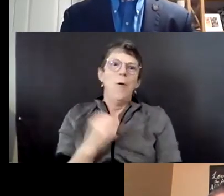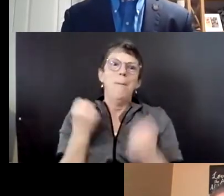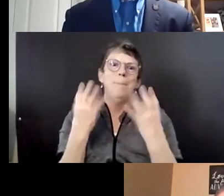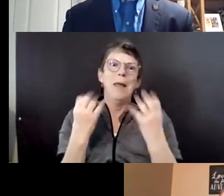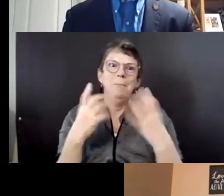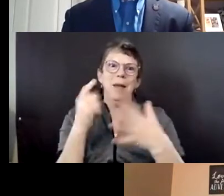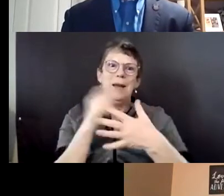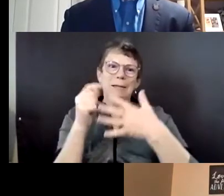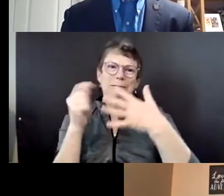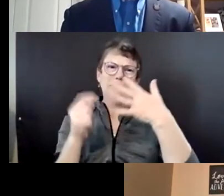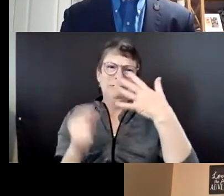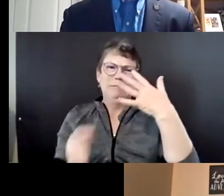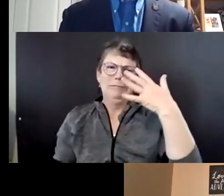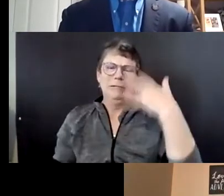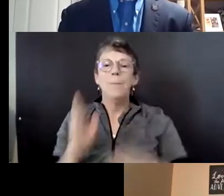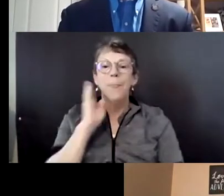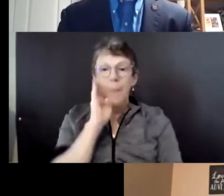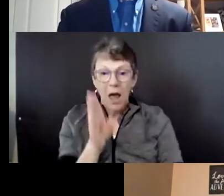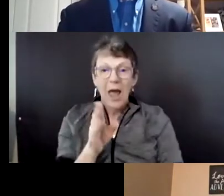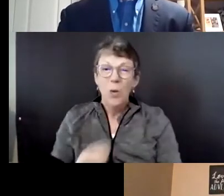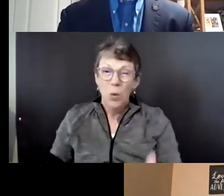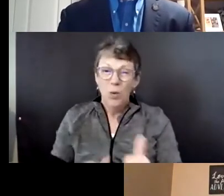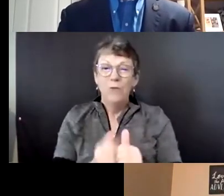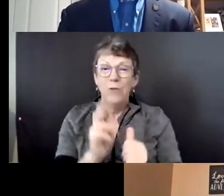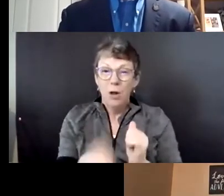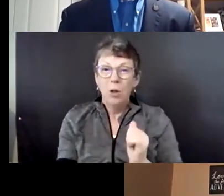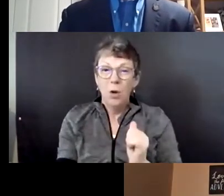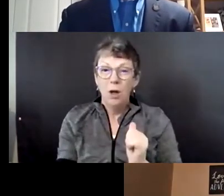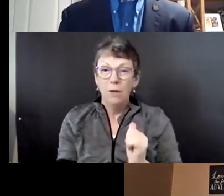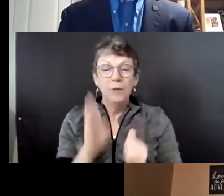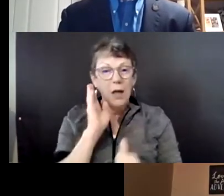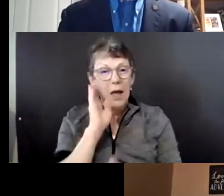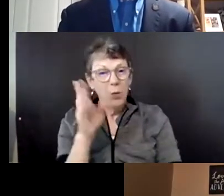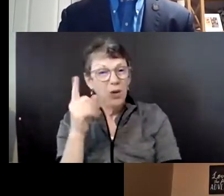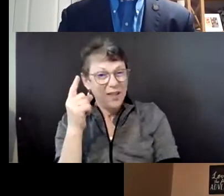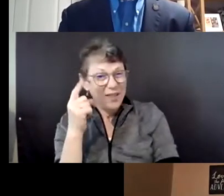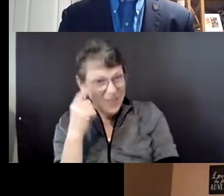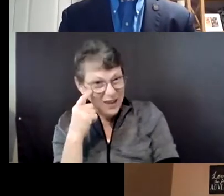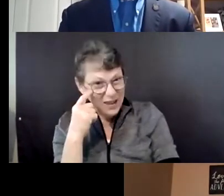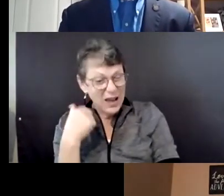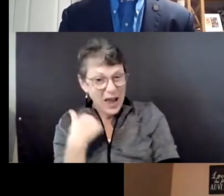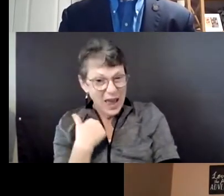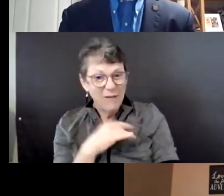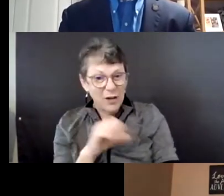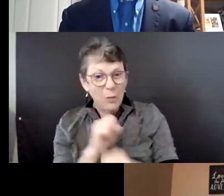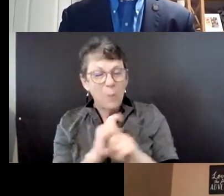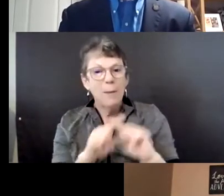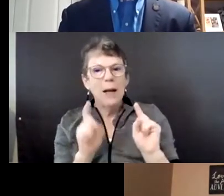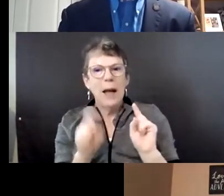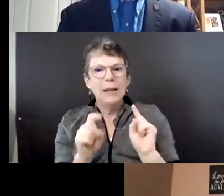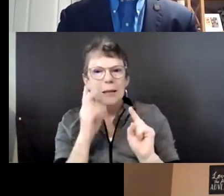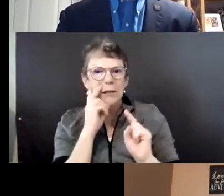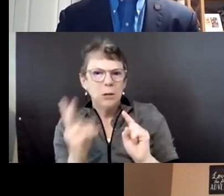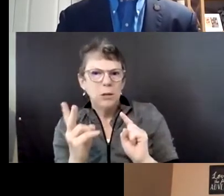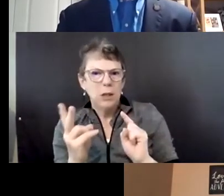will follow up on that. I am assuming that I would have an appointment to that. So, but I need to look at the makeup and see what